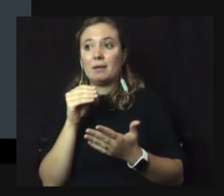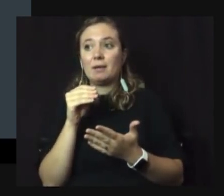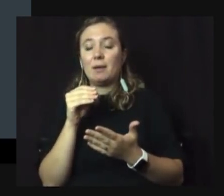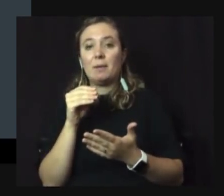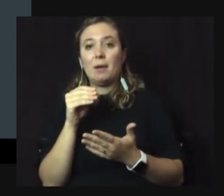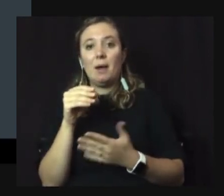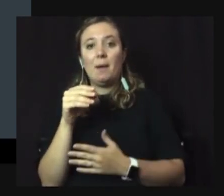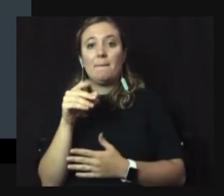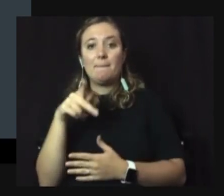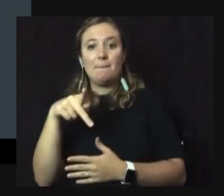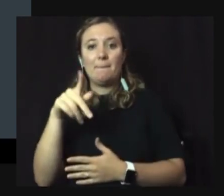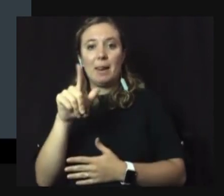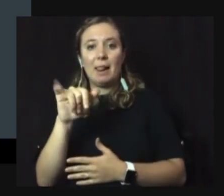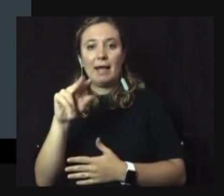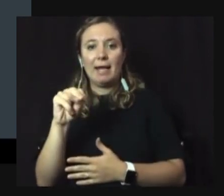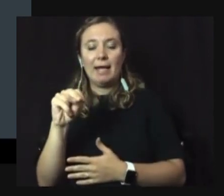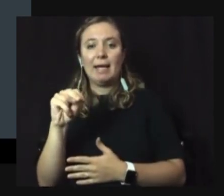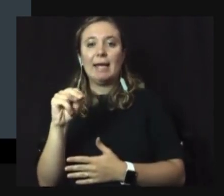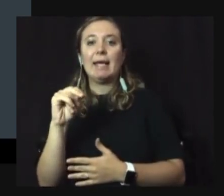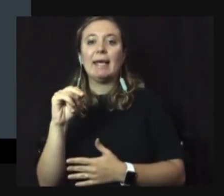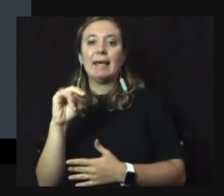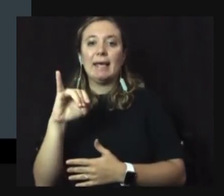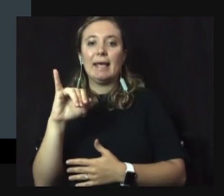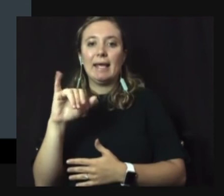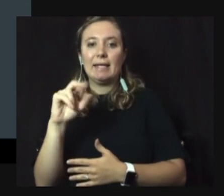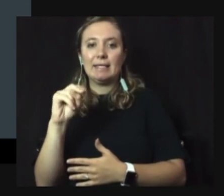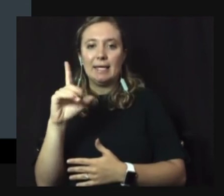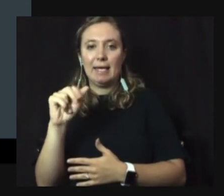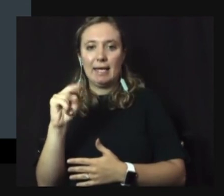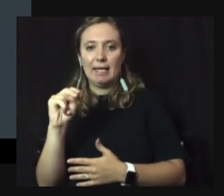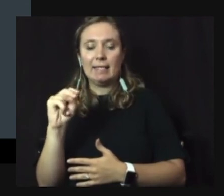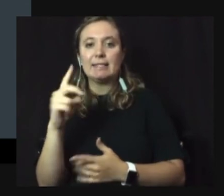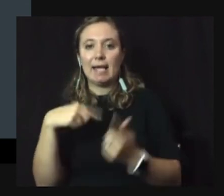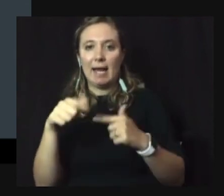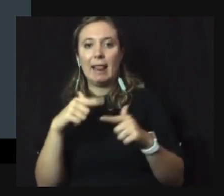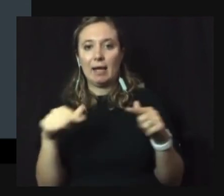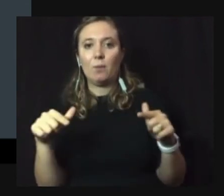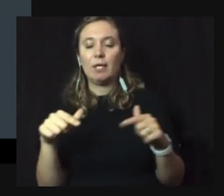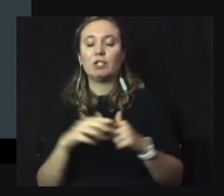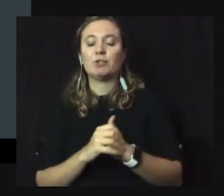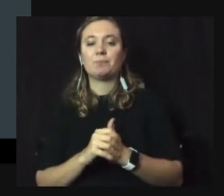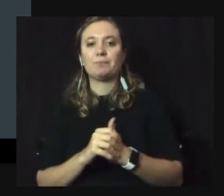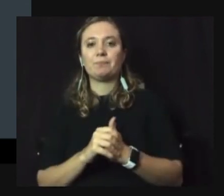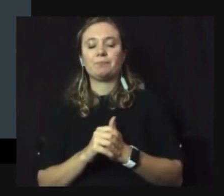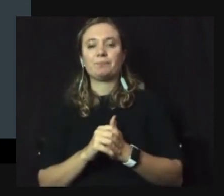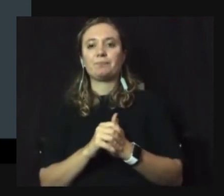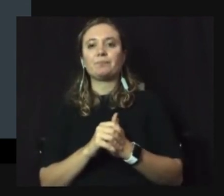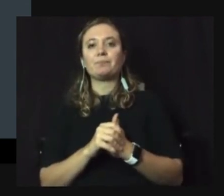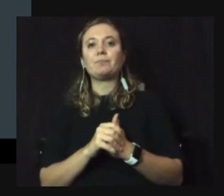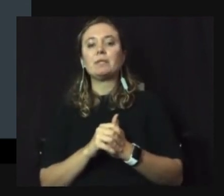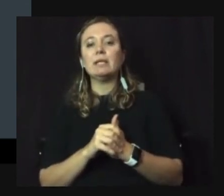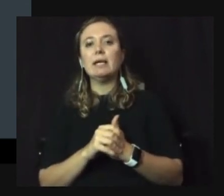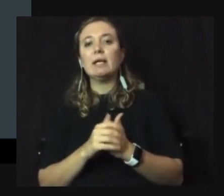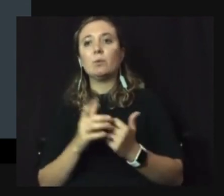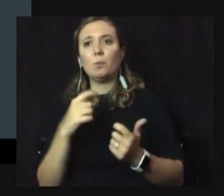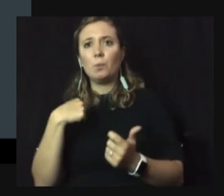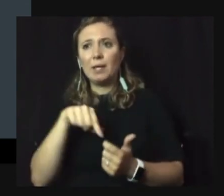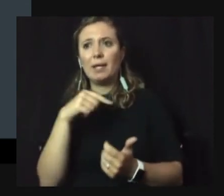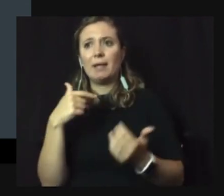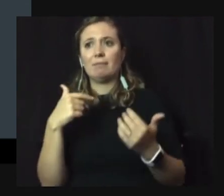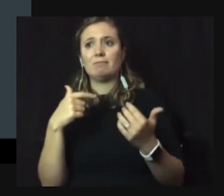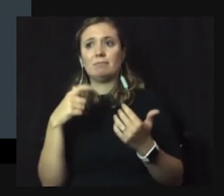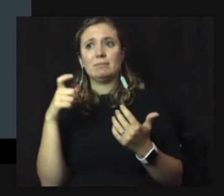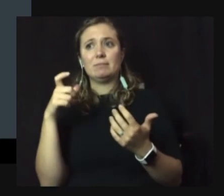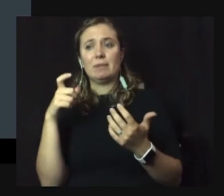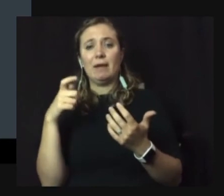future goal. But we have a right to communication and determining and expressing our needs.